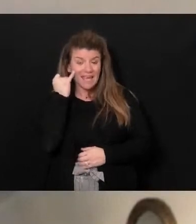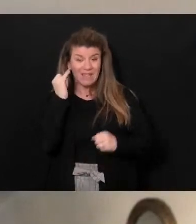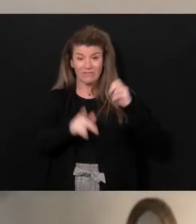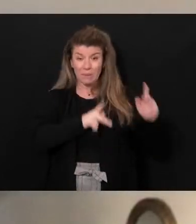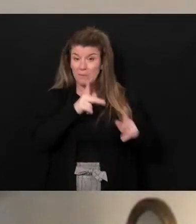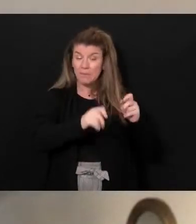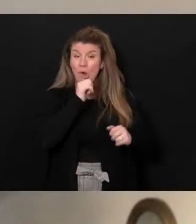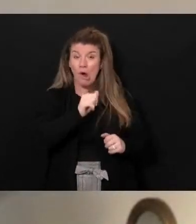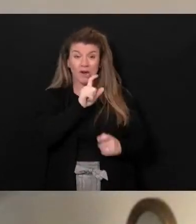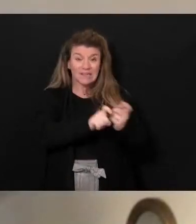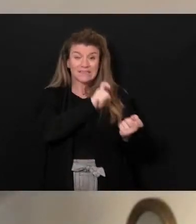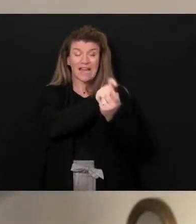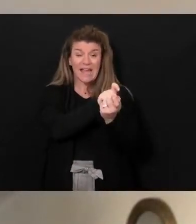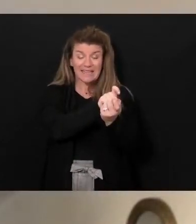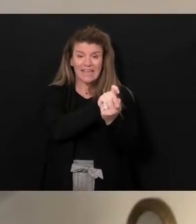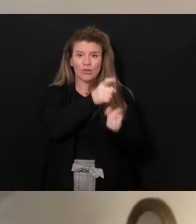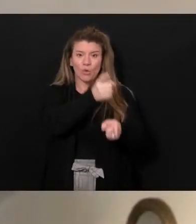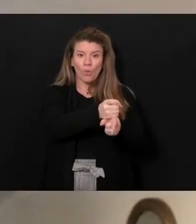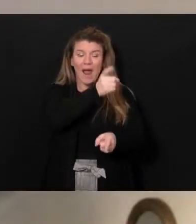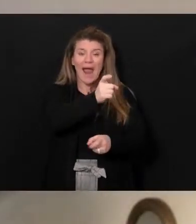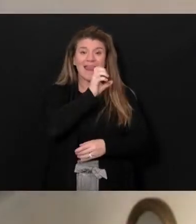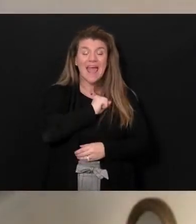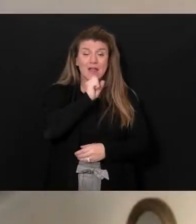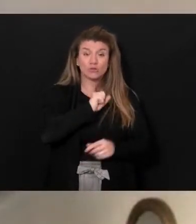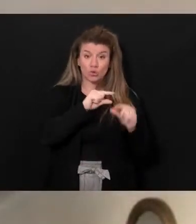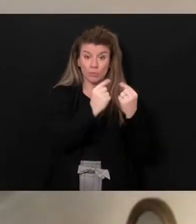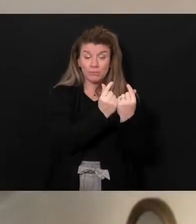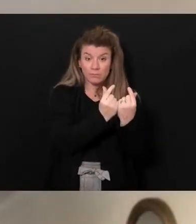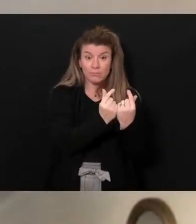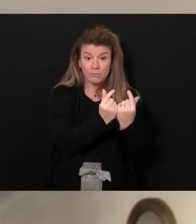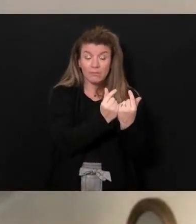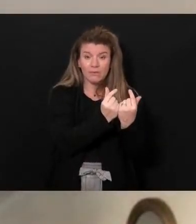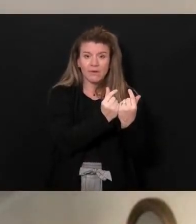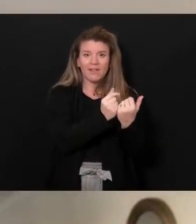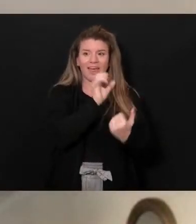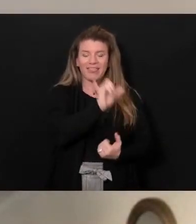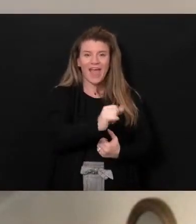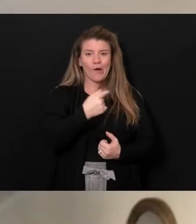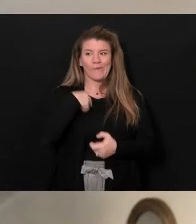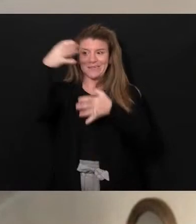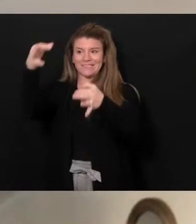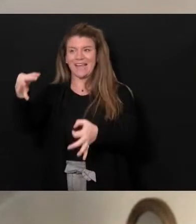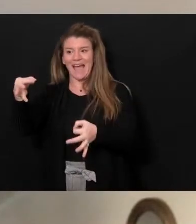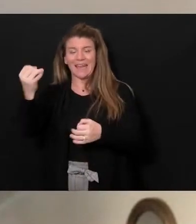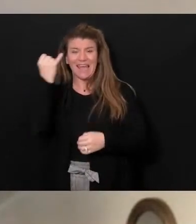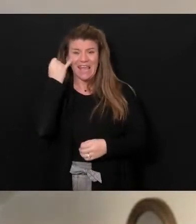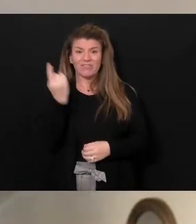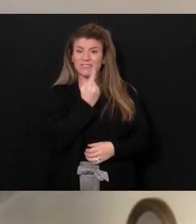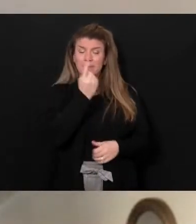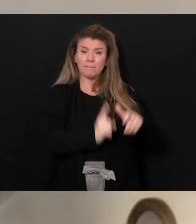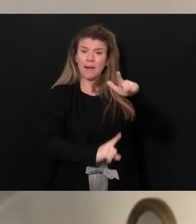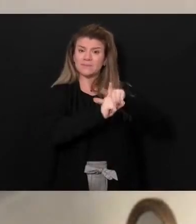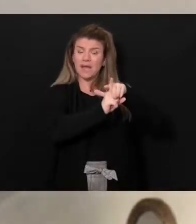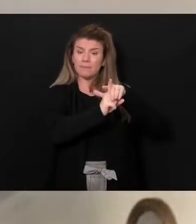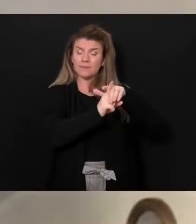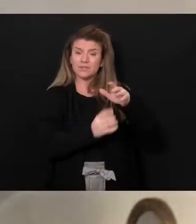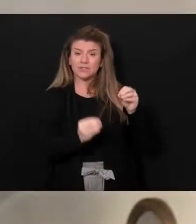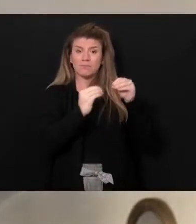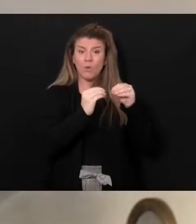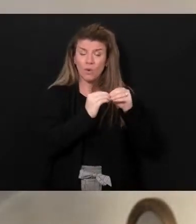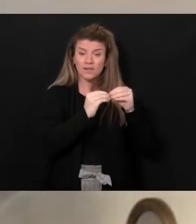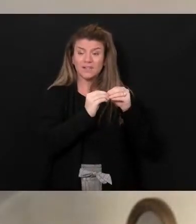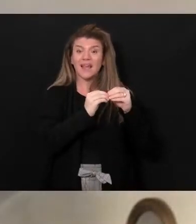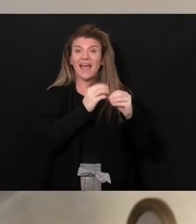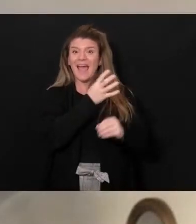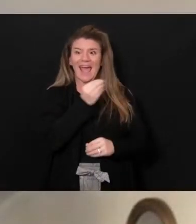in exactly the age groups that we've dictated, if there's extenuating circumstances, and particularly